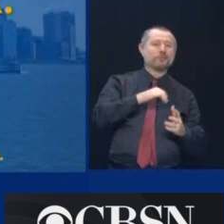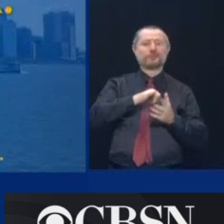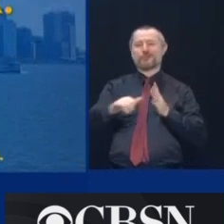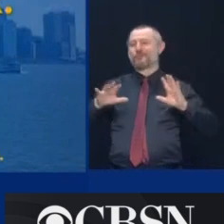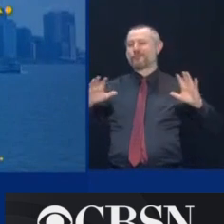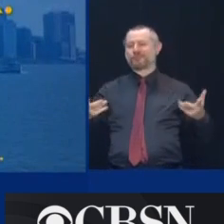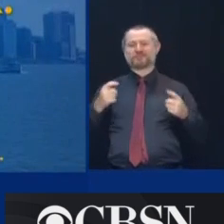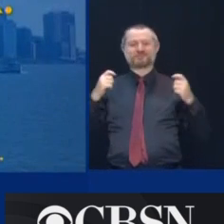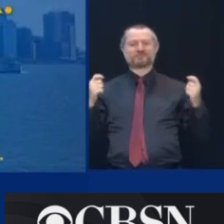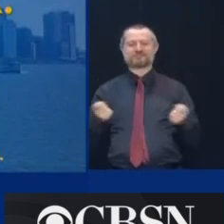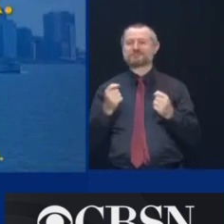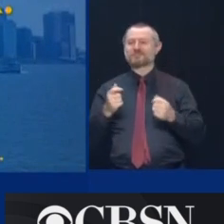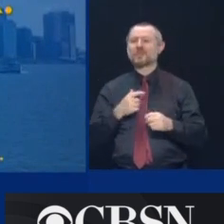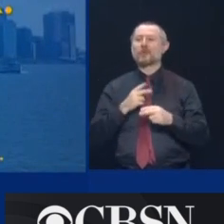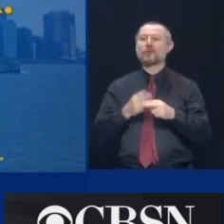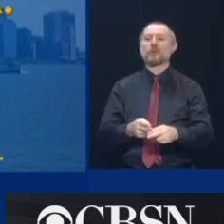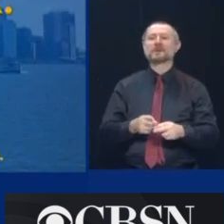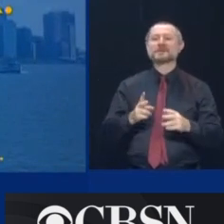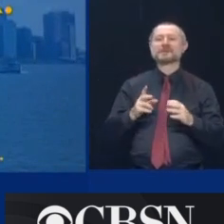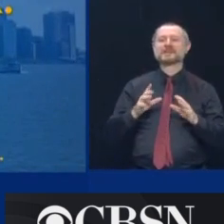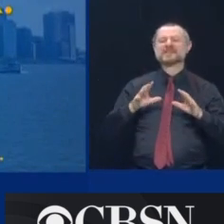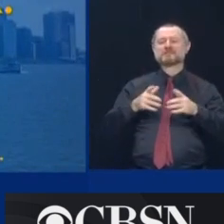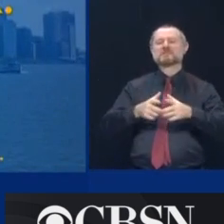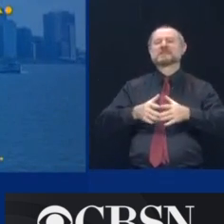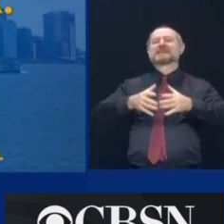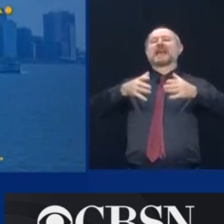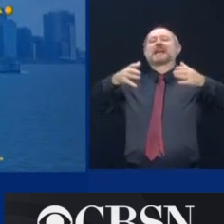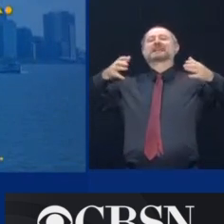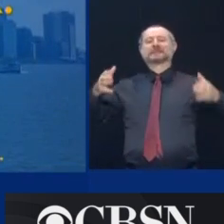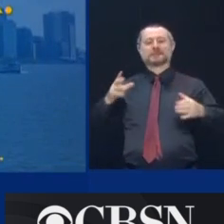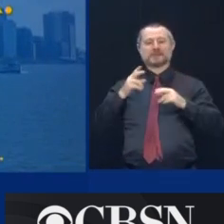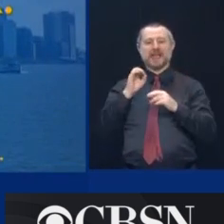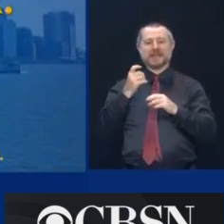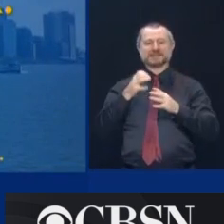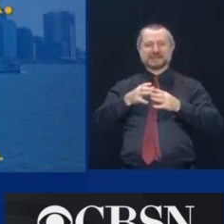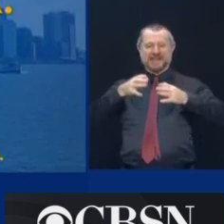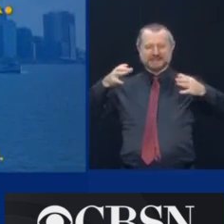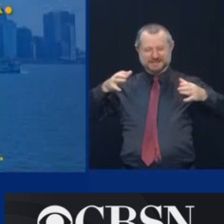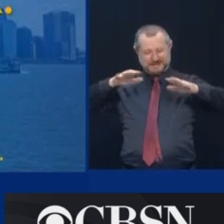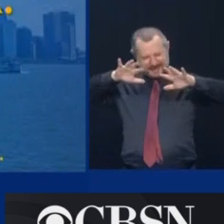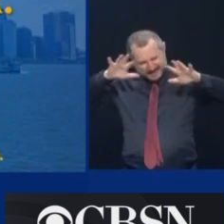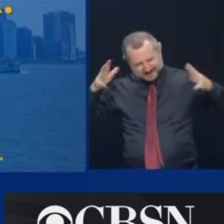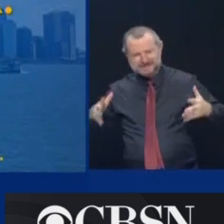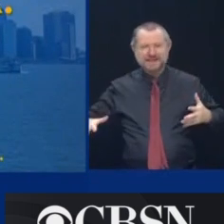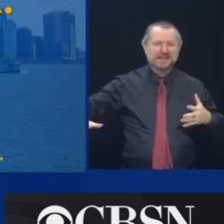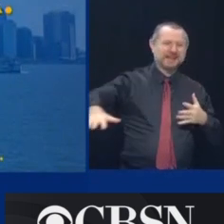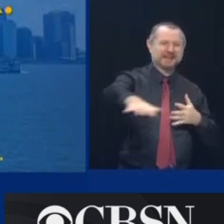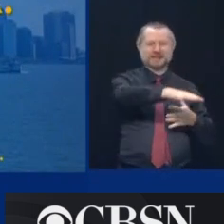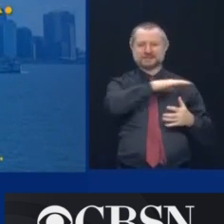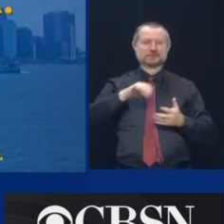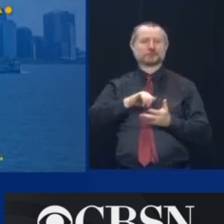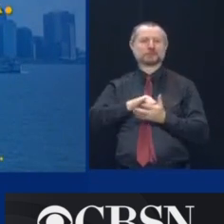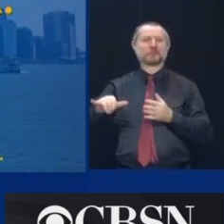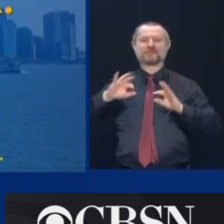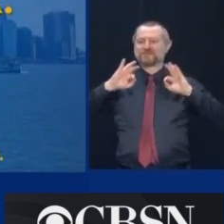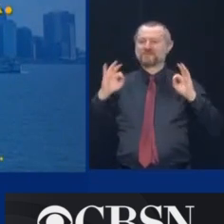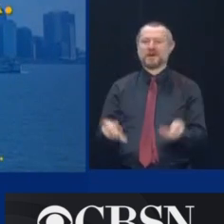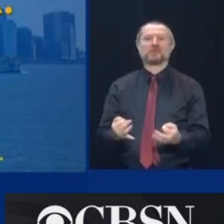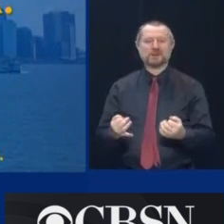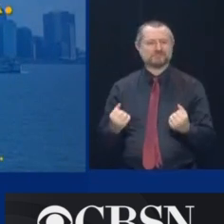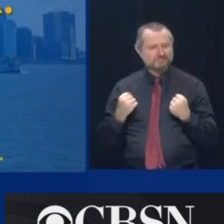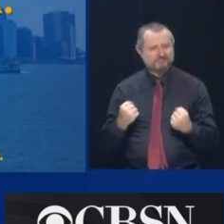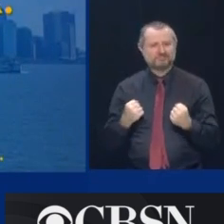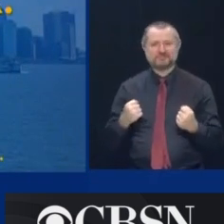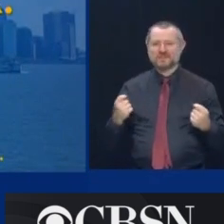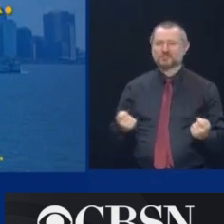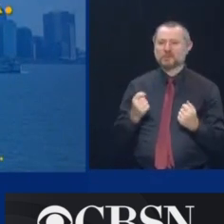Your extended family is the family of New York. The extended family is